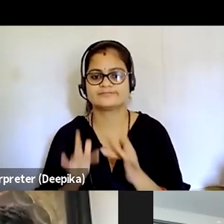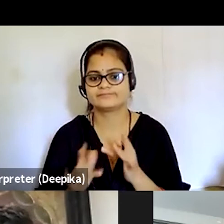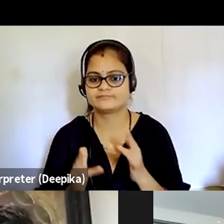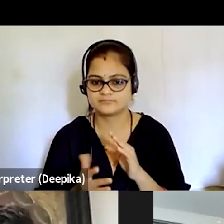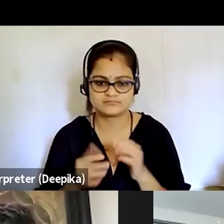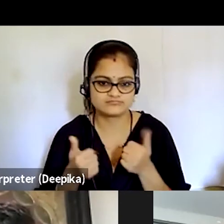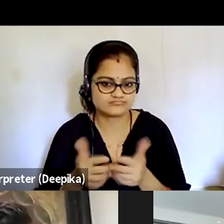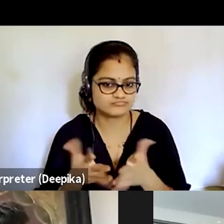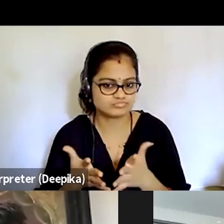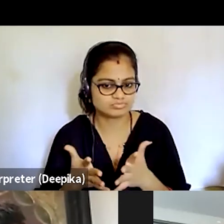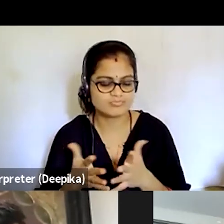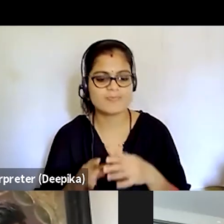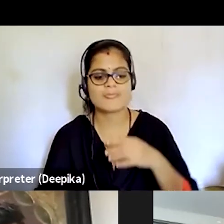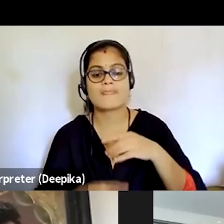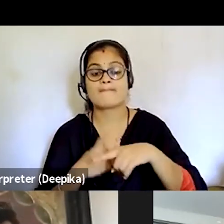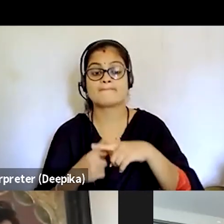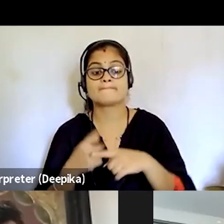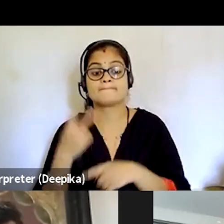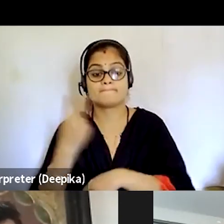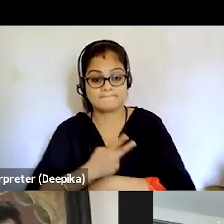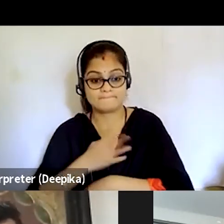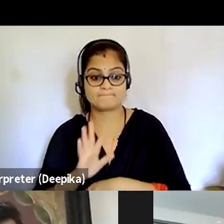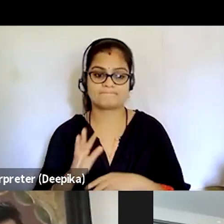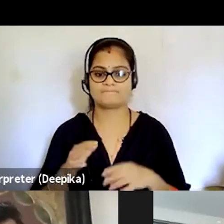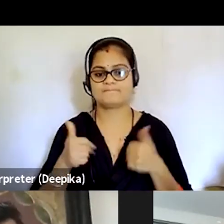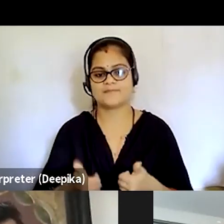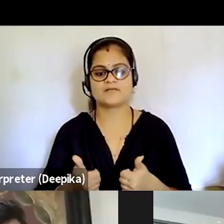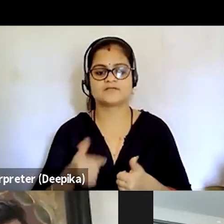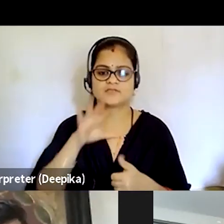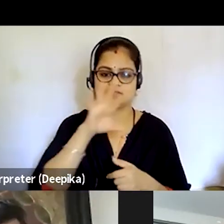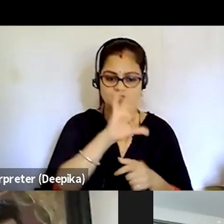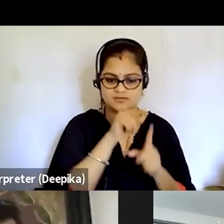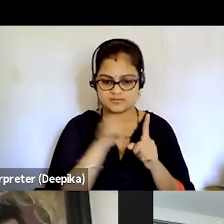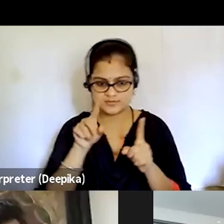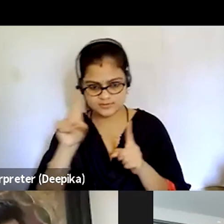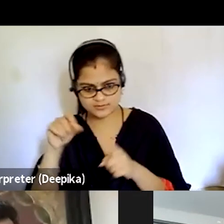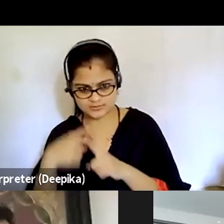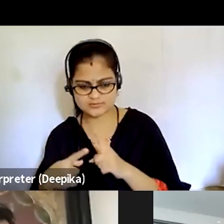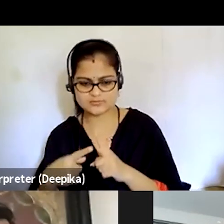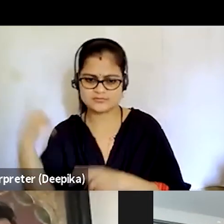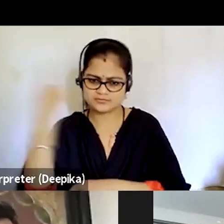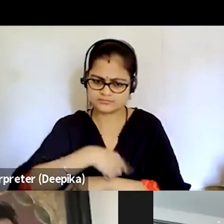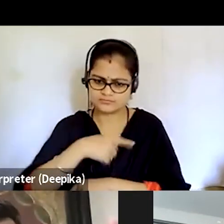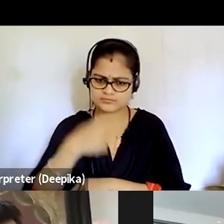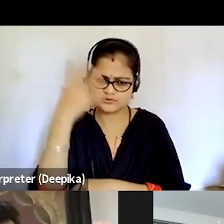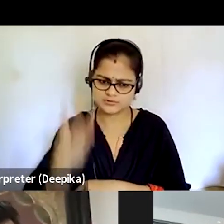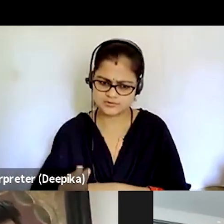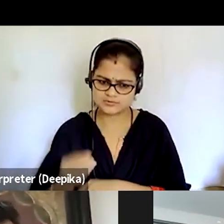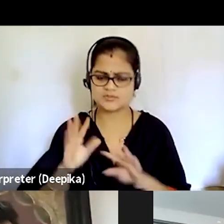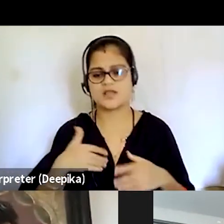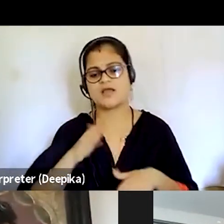And in a couple of days, and I said, I'm going to do this 9:30 to 10:30 kind of slot every night till I can leave my